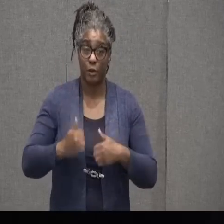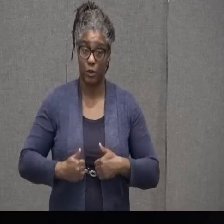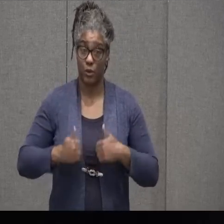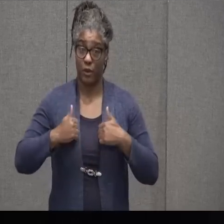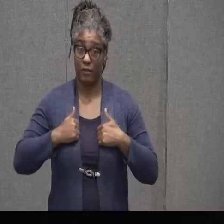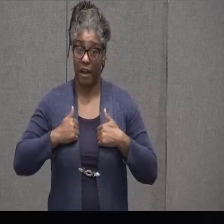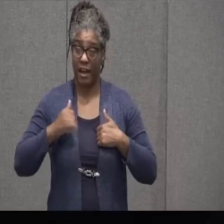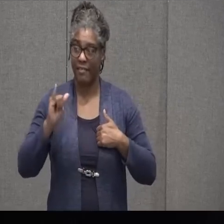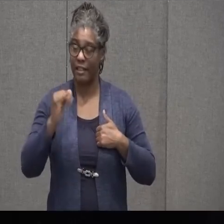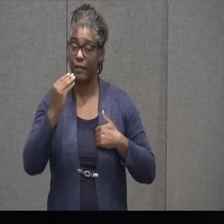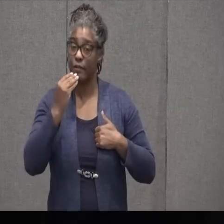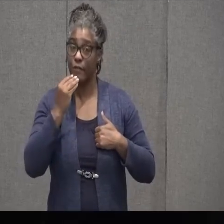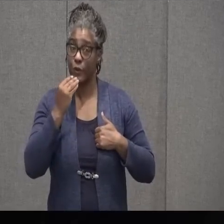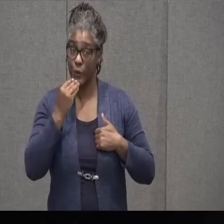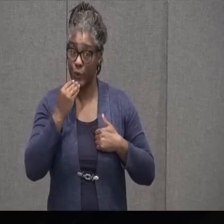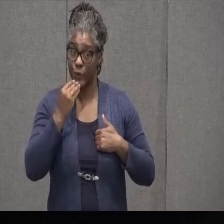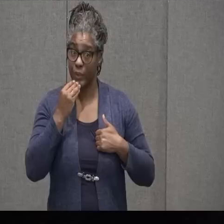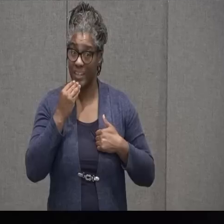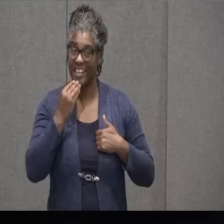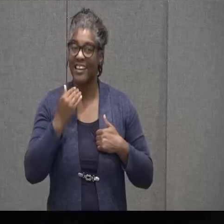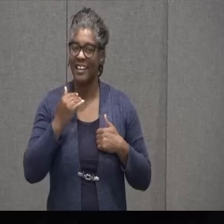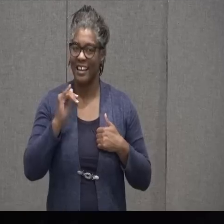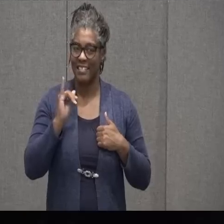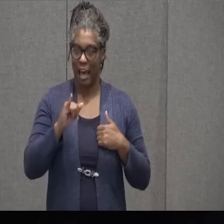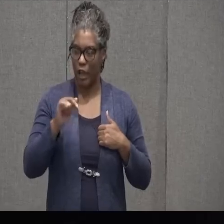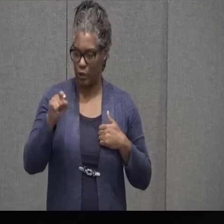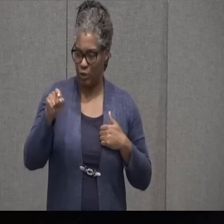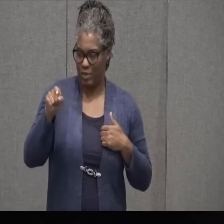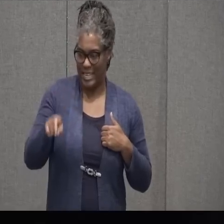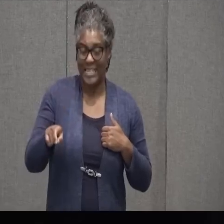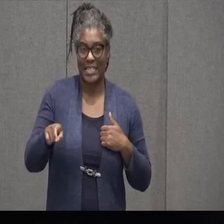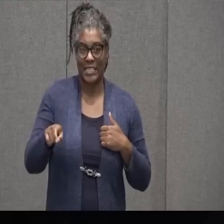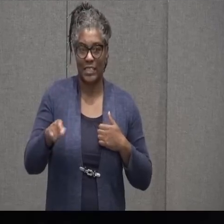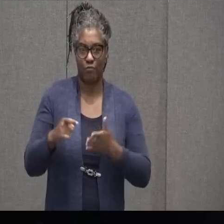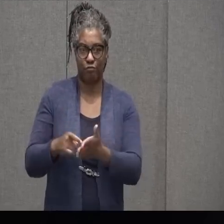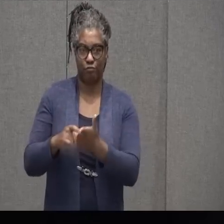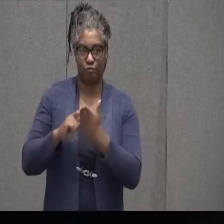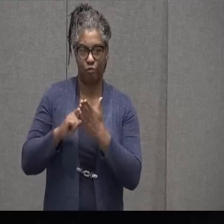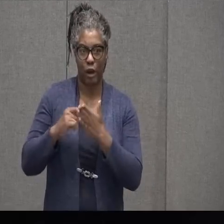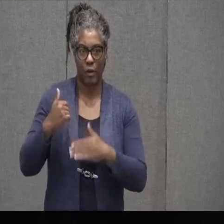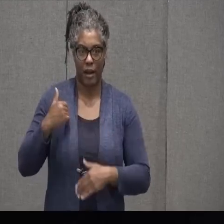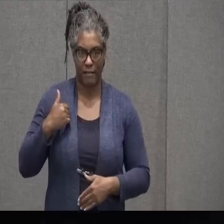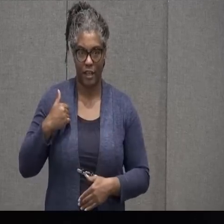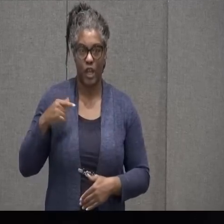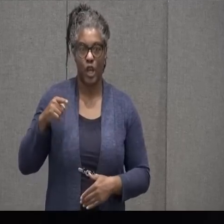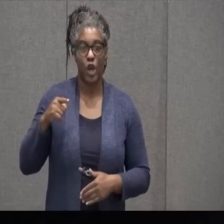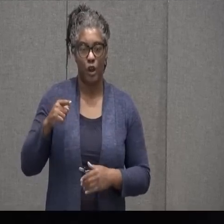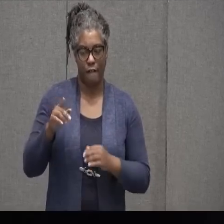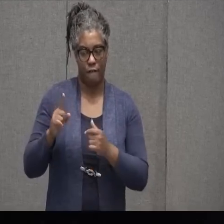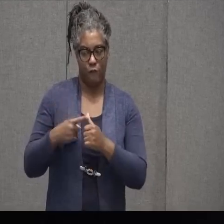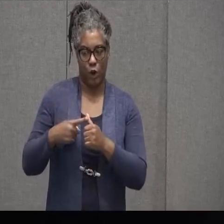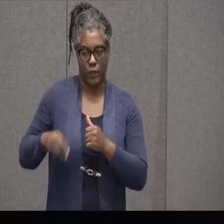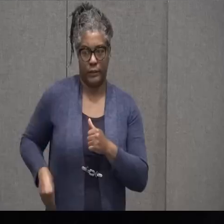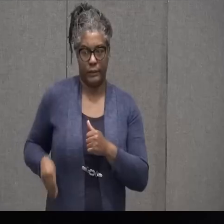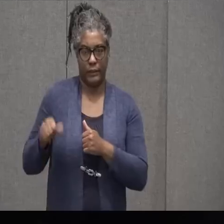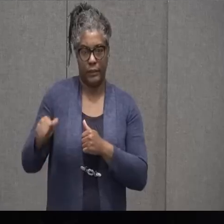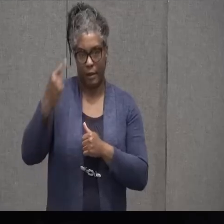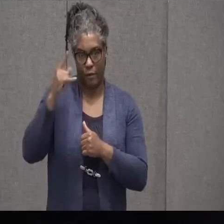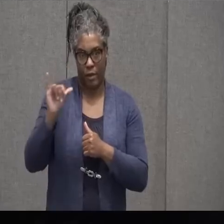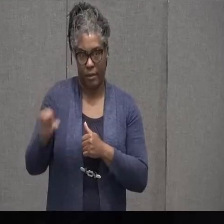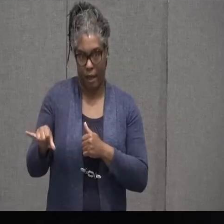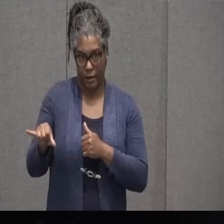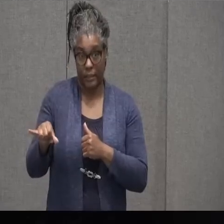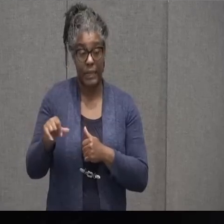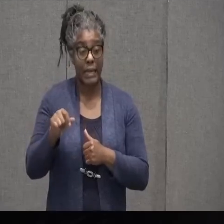need, then that's important to make sure that we focus our spending there first. And then if we have